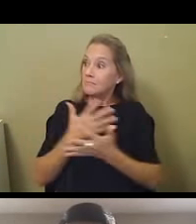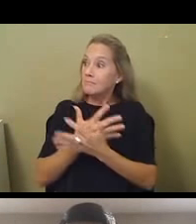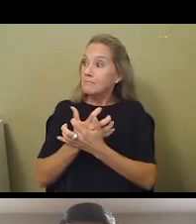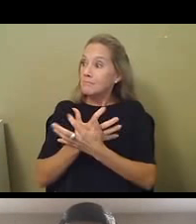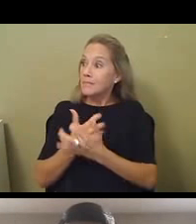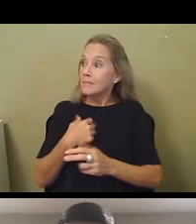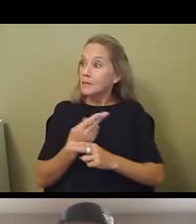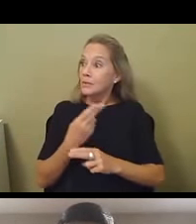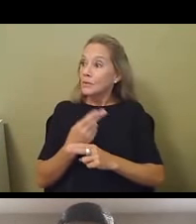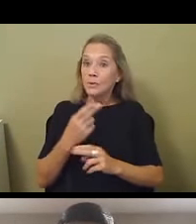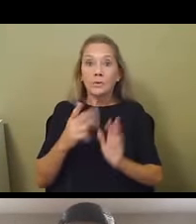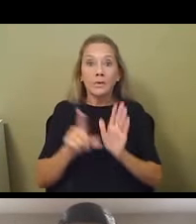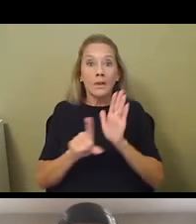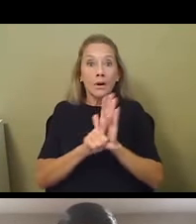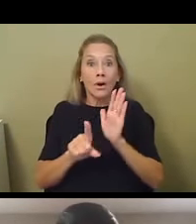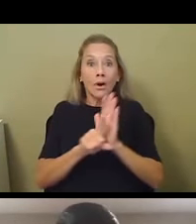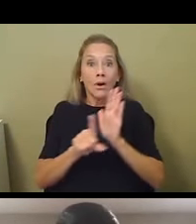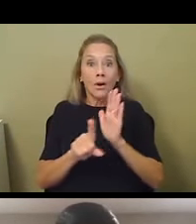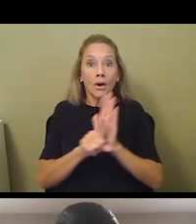alarm system.